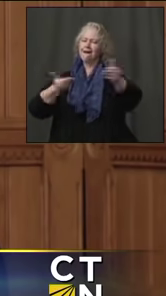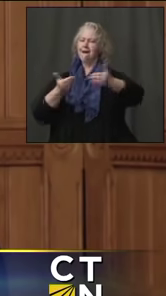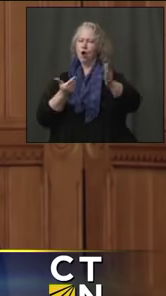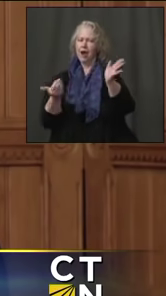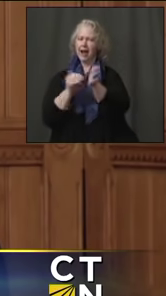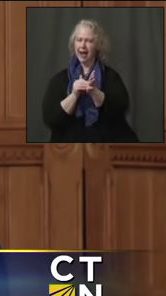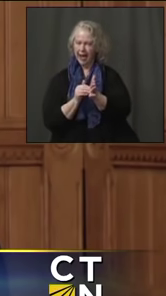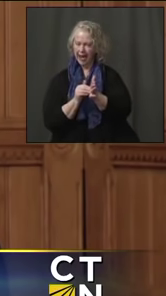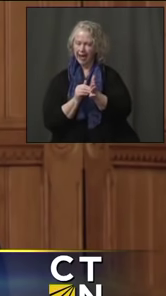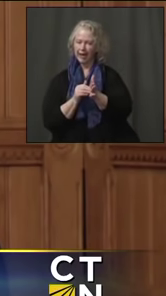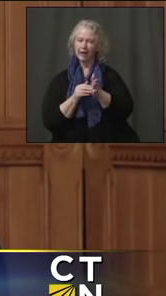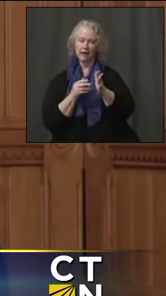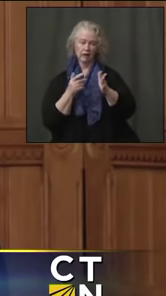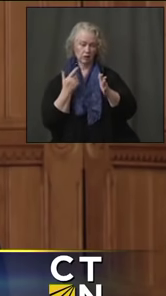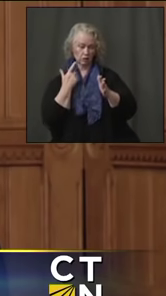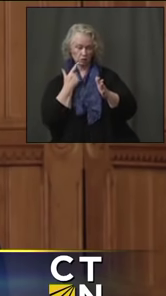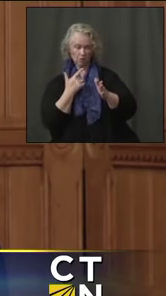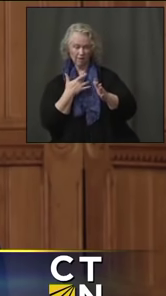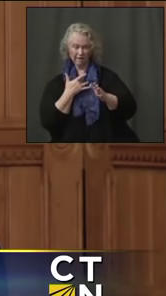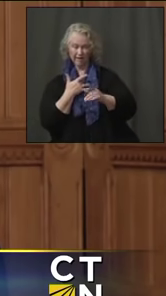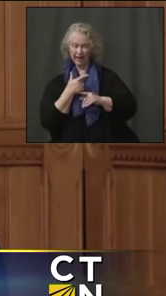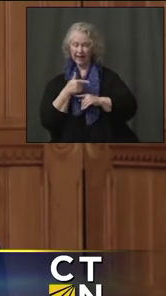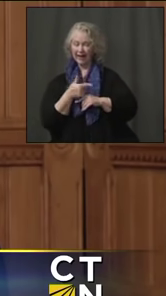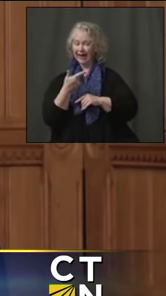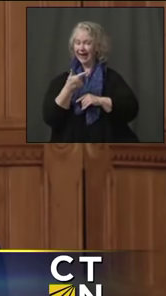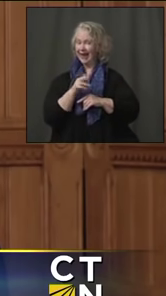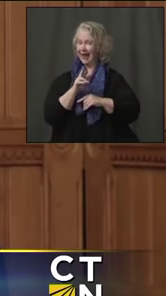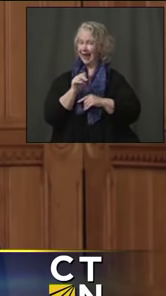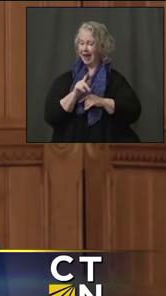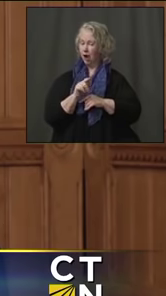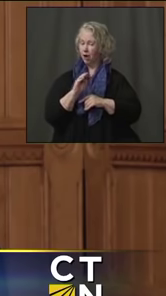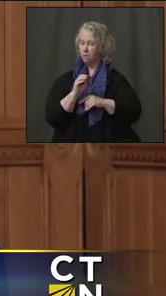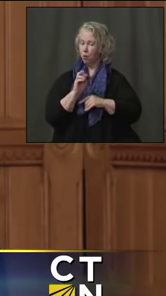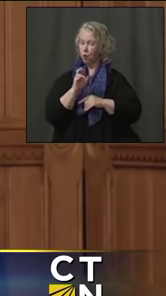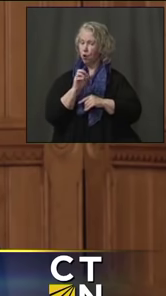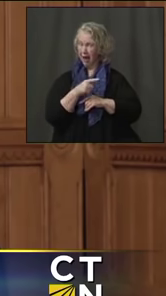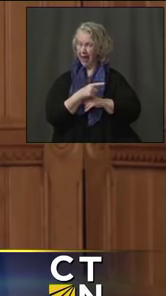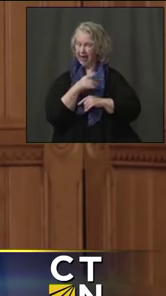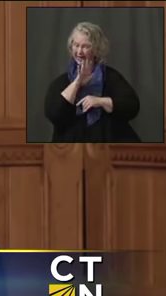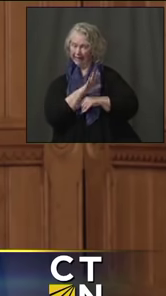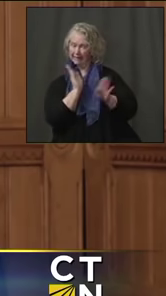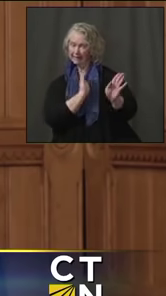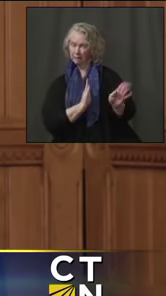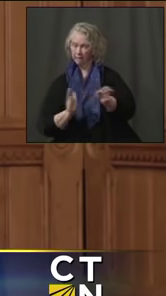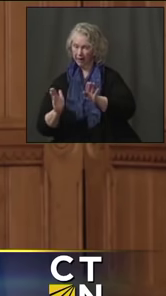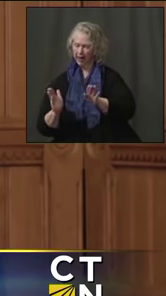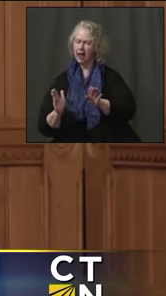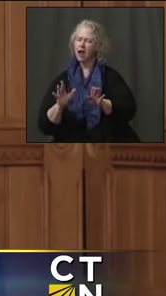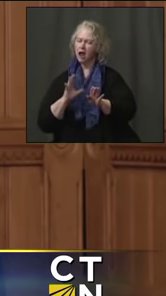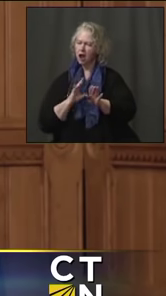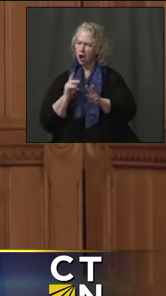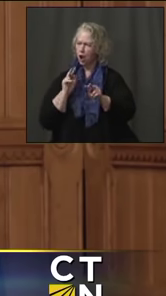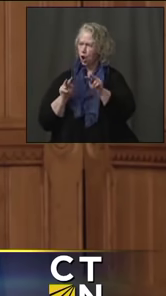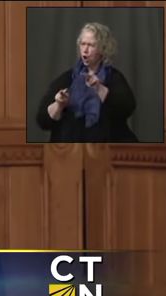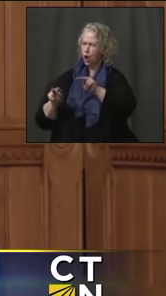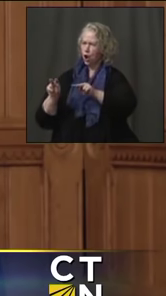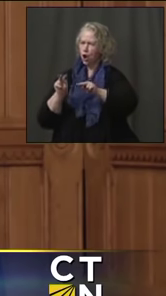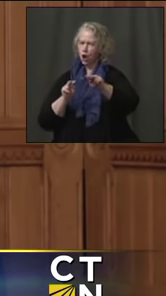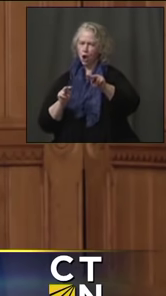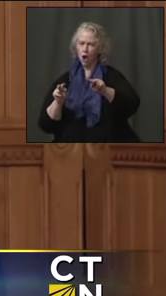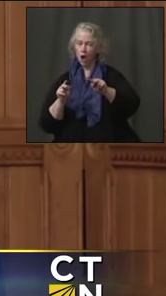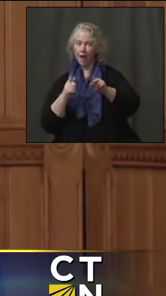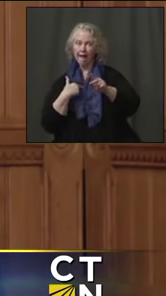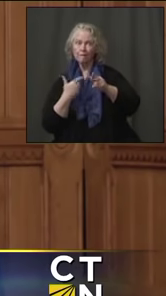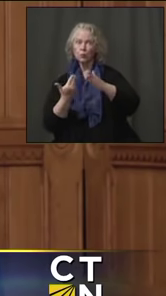this, the work that is underway by Garrett Moran that the governor references, there's always an opportunity to evaluate the market and the extent to which